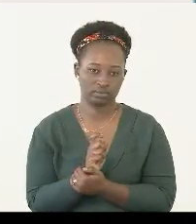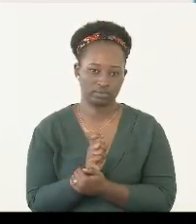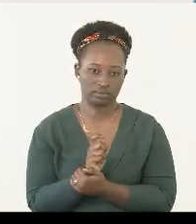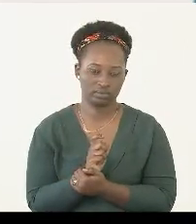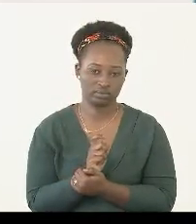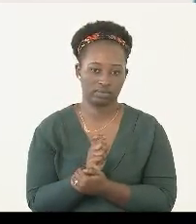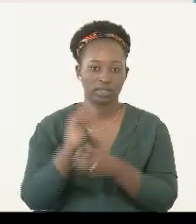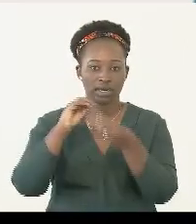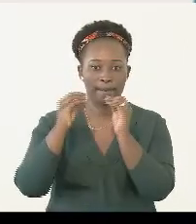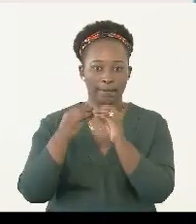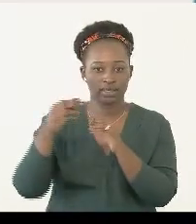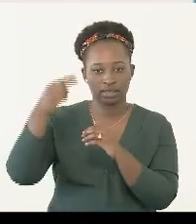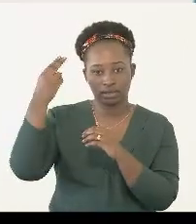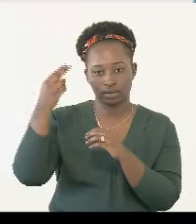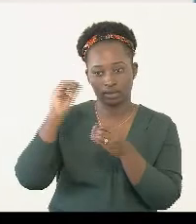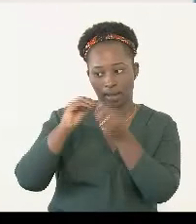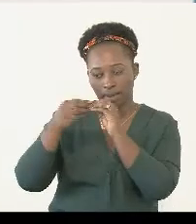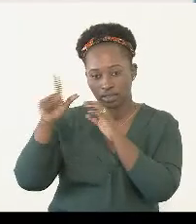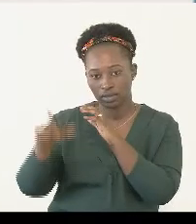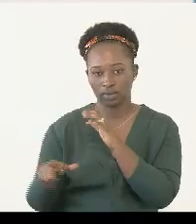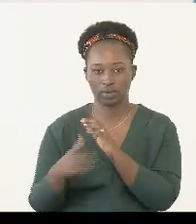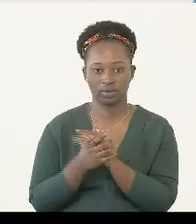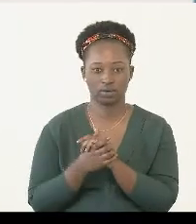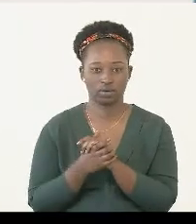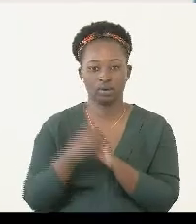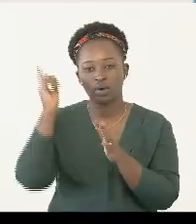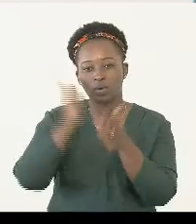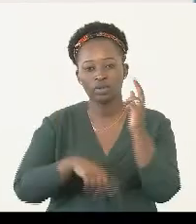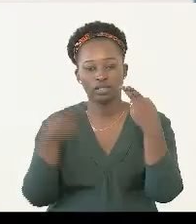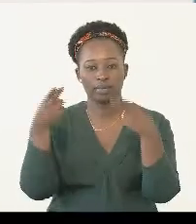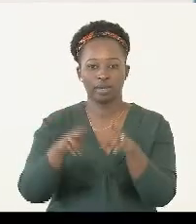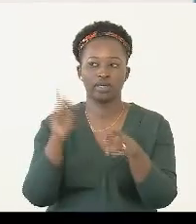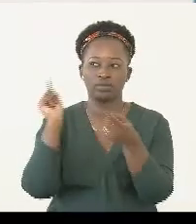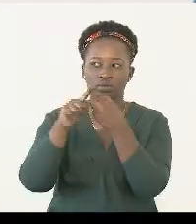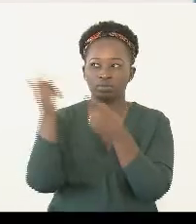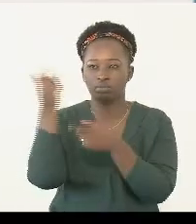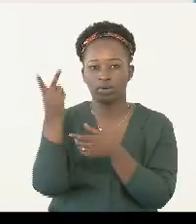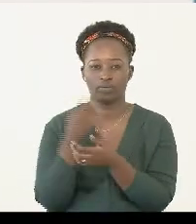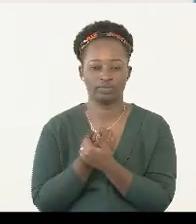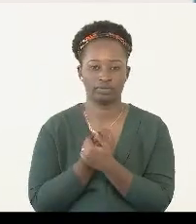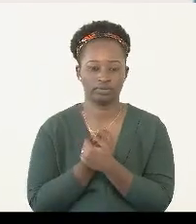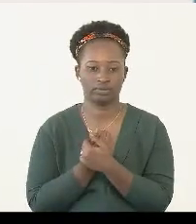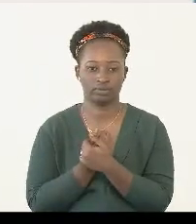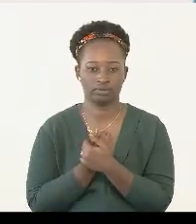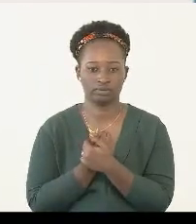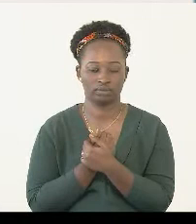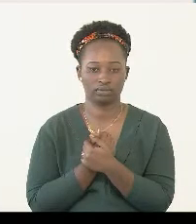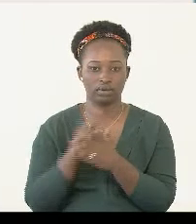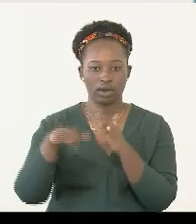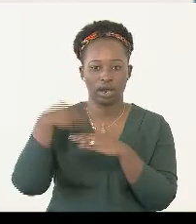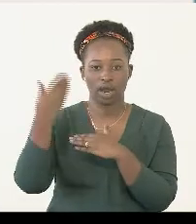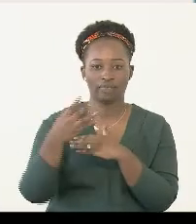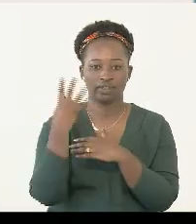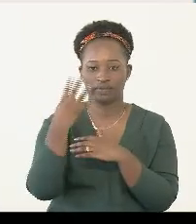Why numbers high? Why numbers low? What's happening between this and this? That after